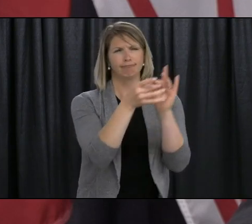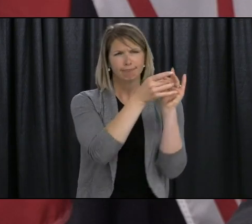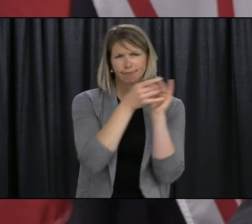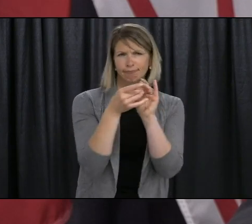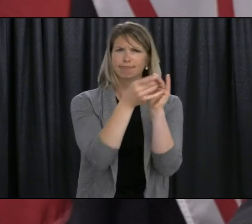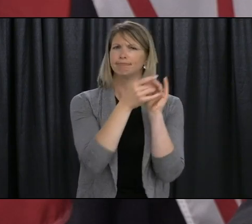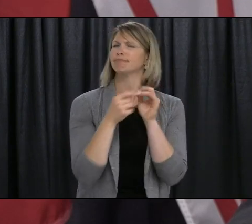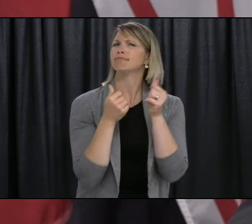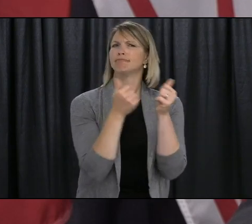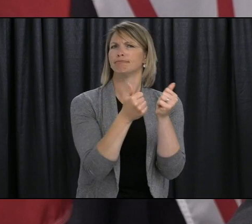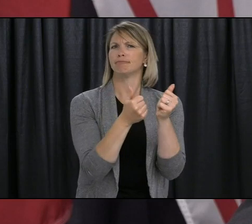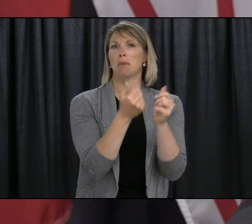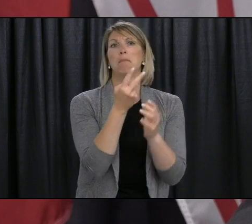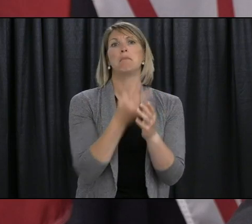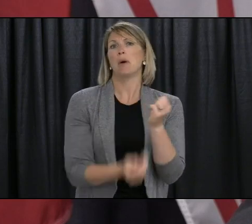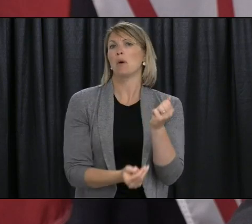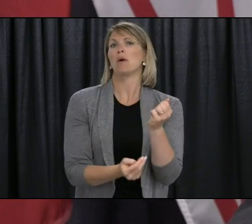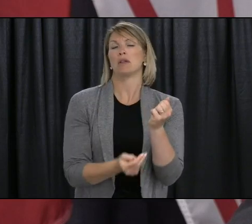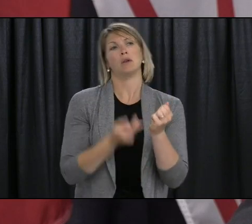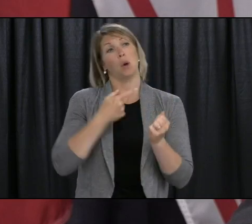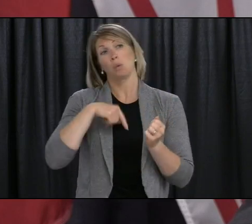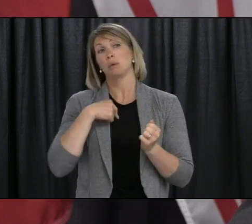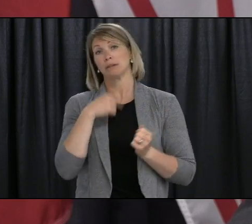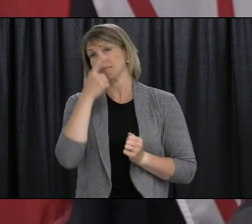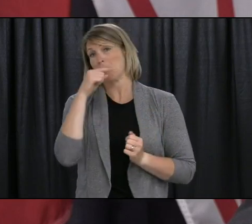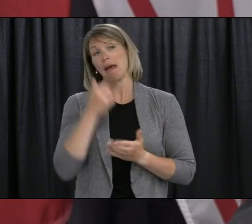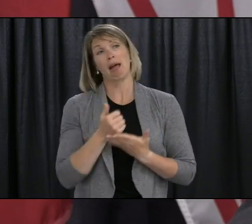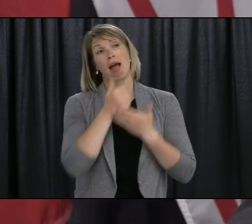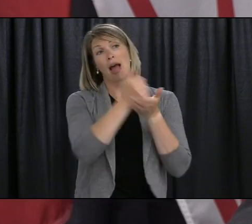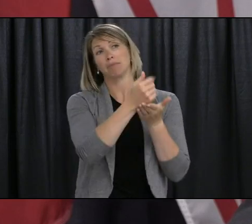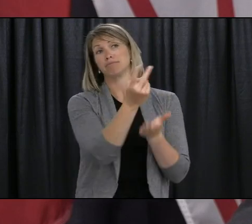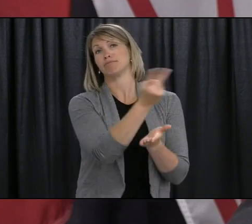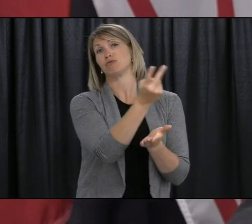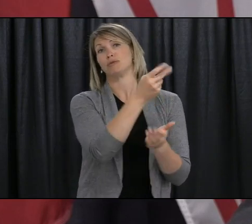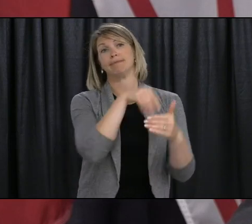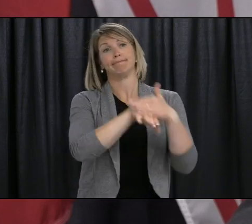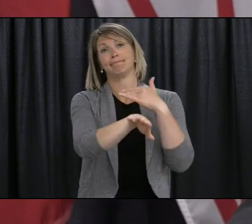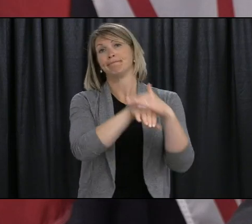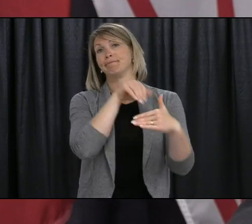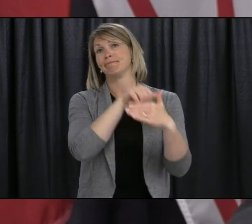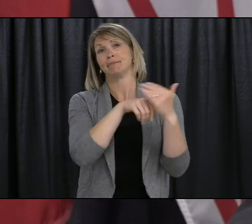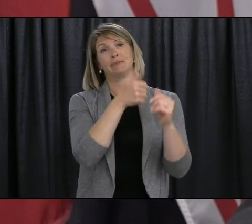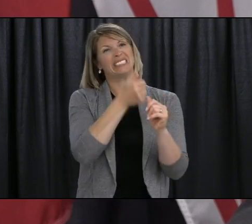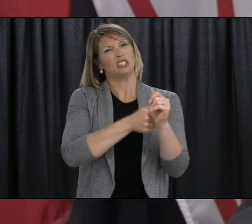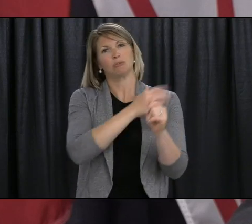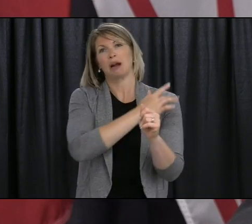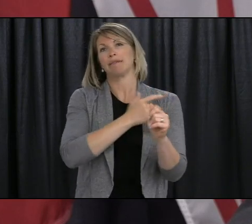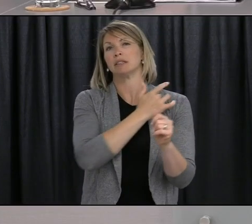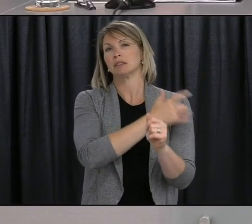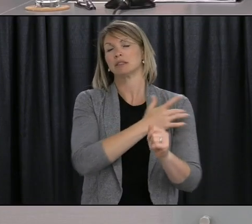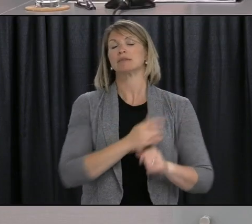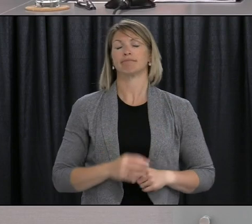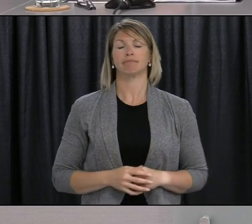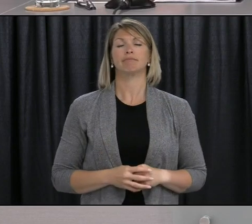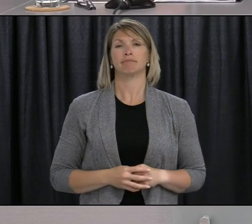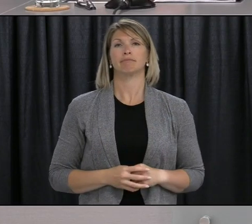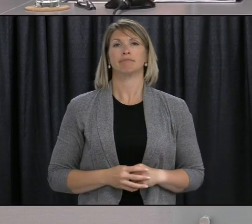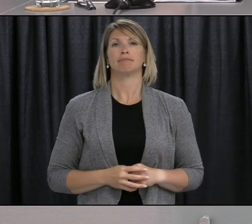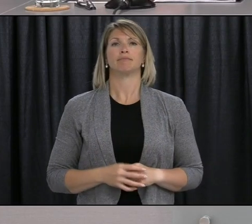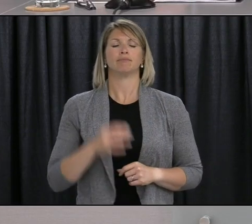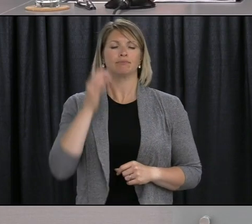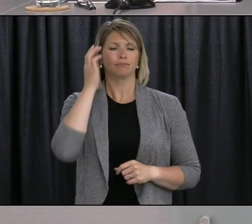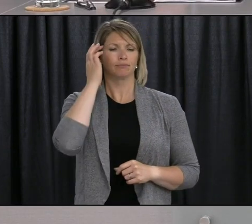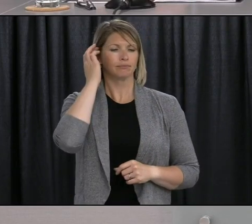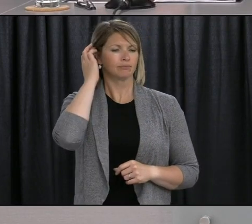and through the province in helping those communities move back and forth safely. And just so we're clear, there's